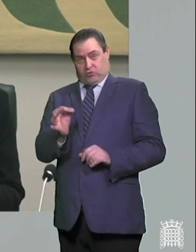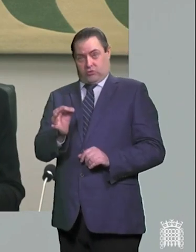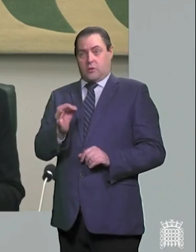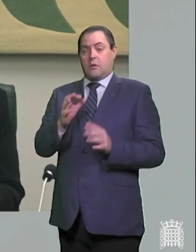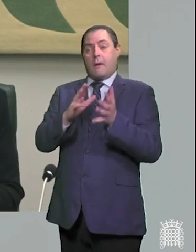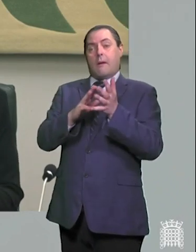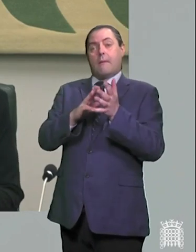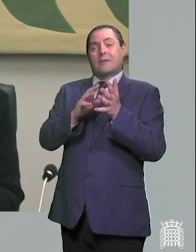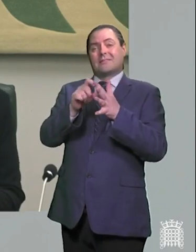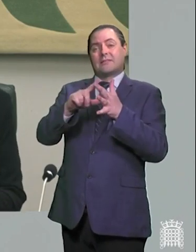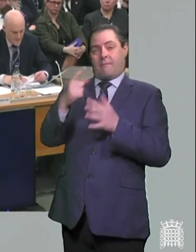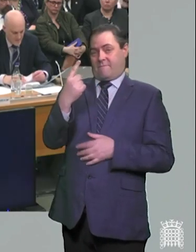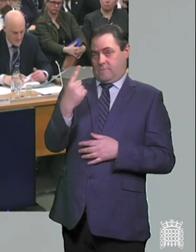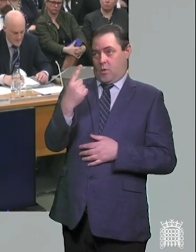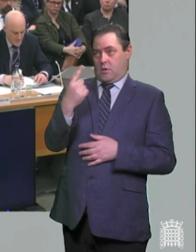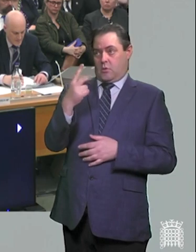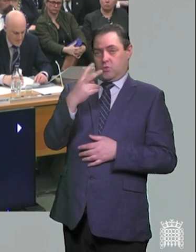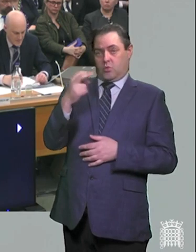the 1st of December.